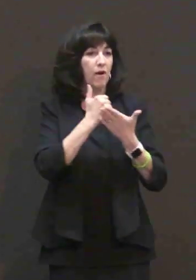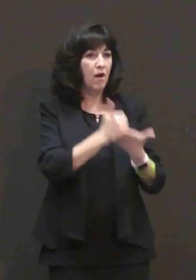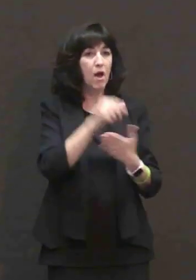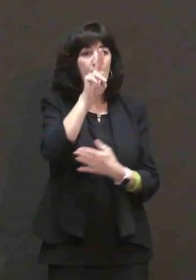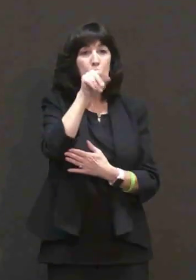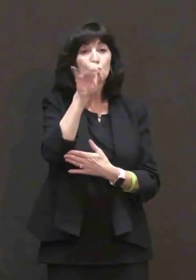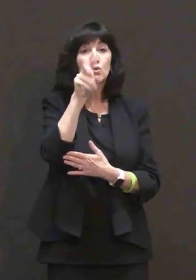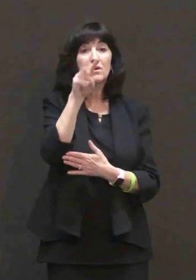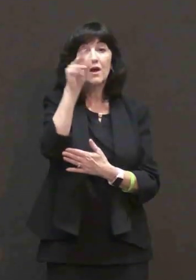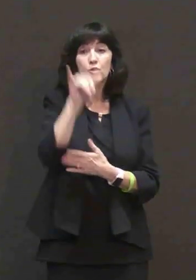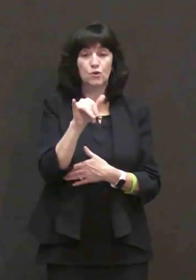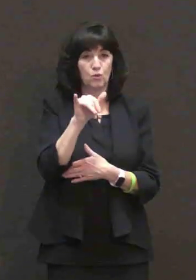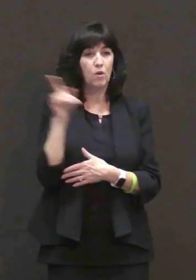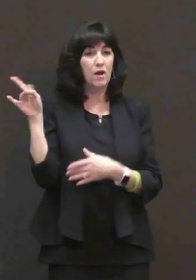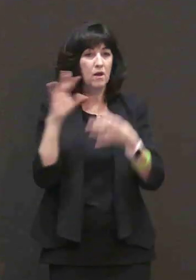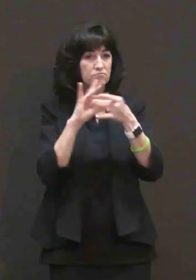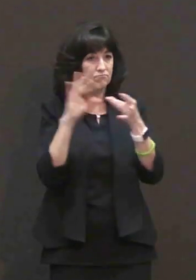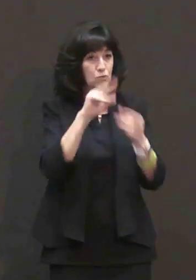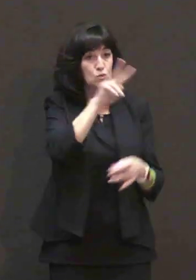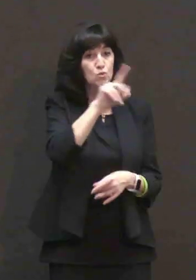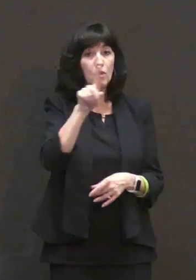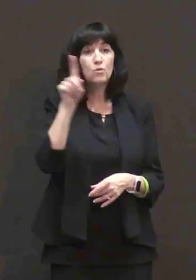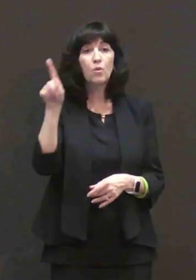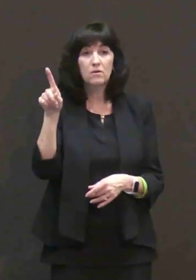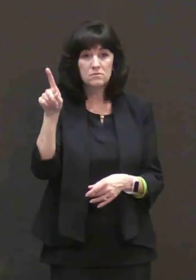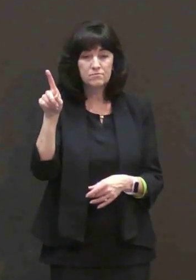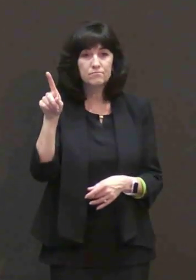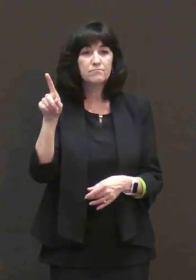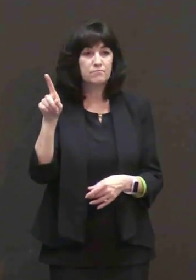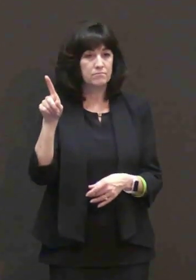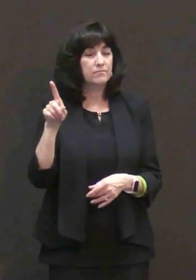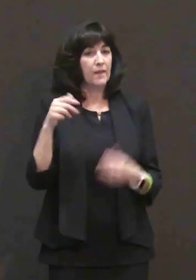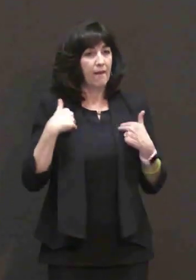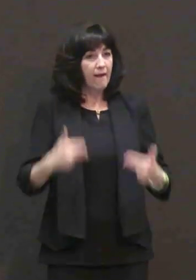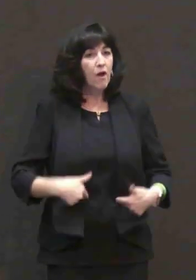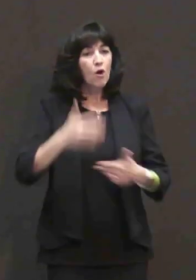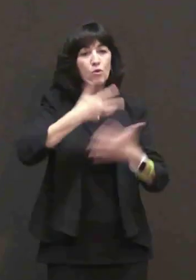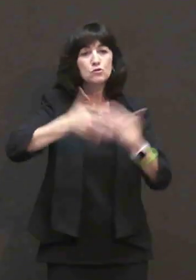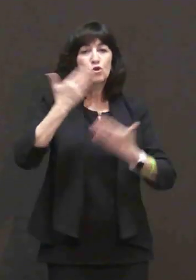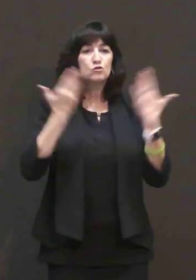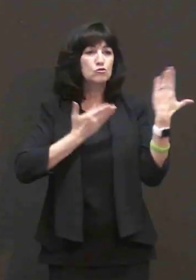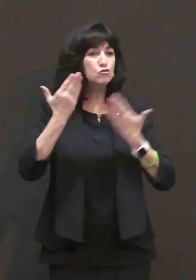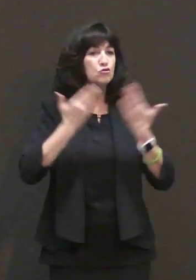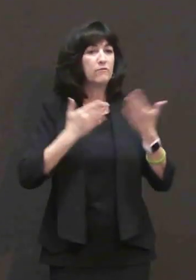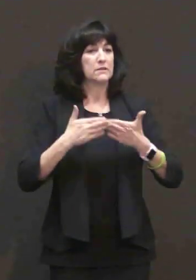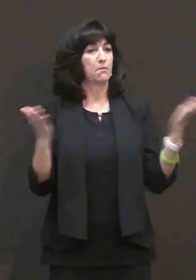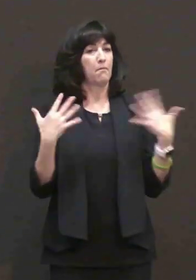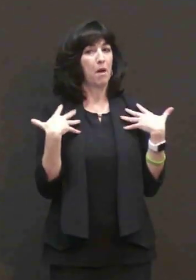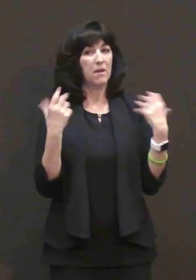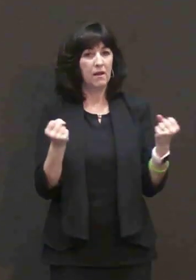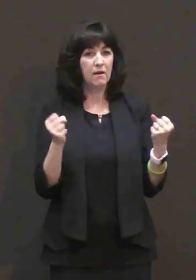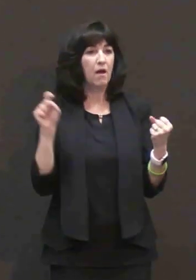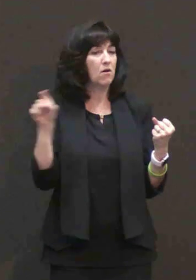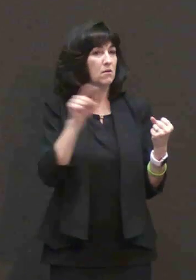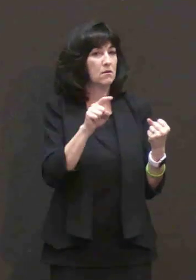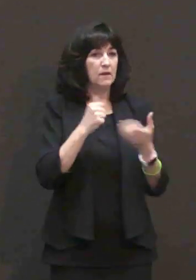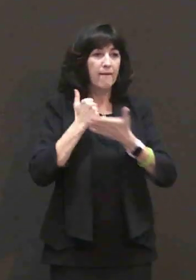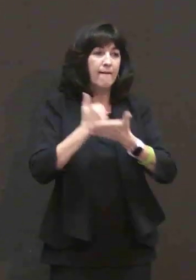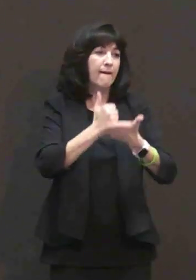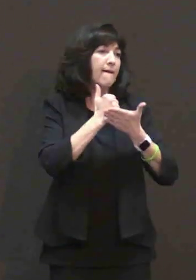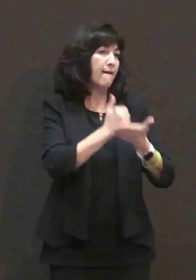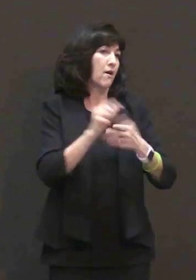Way, Dr. Rattay talked about 211. Health and Social Services and Public Health worked with them and other departments of the state to make